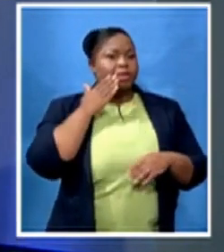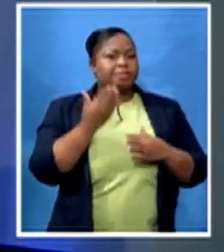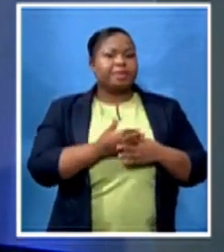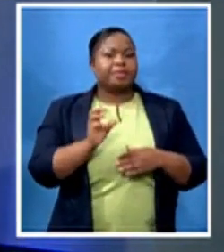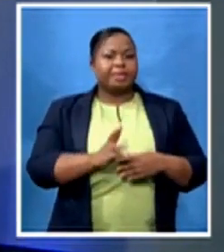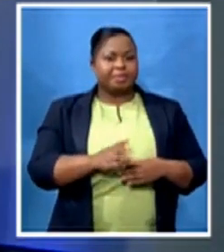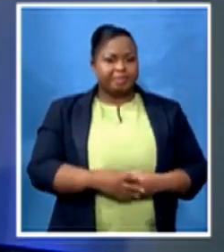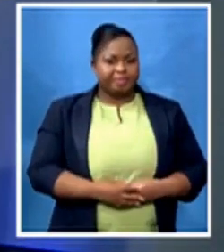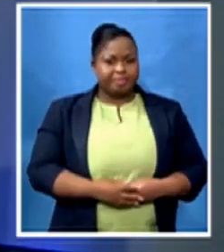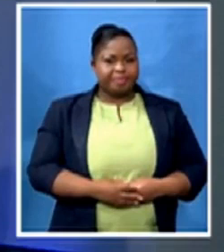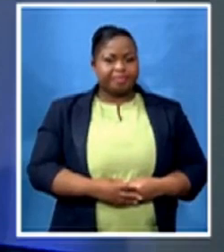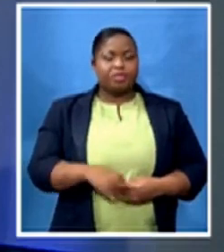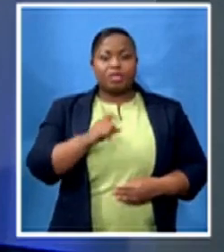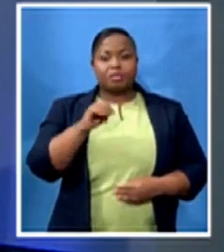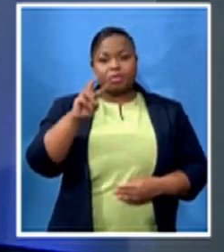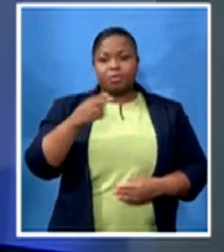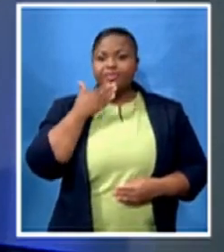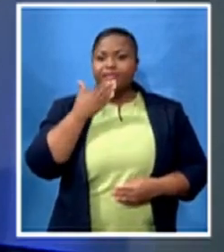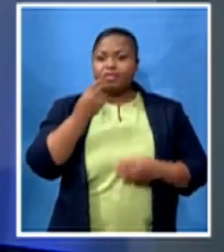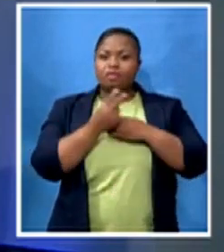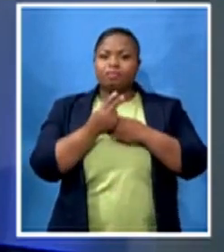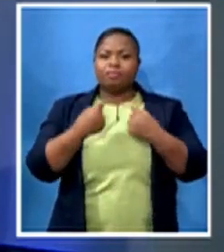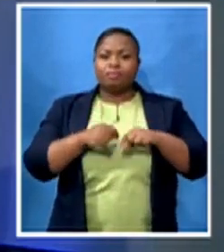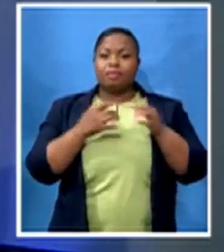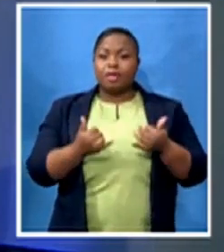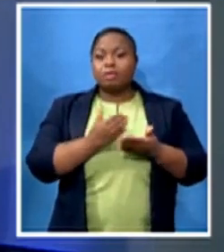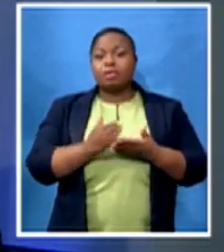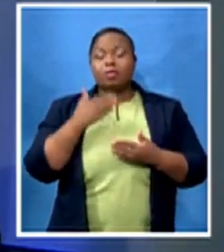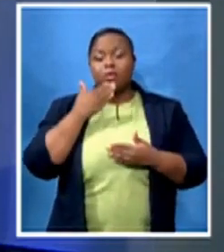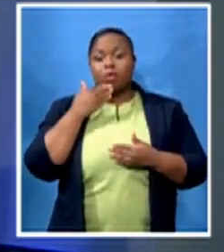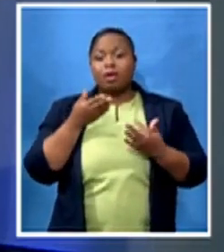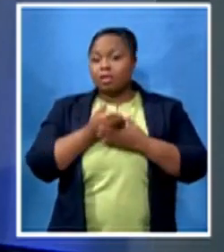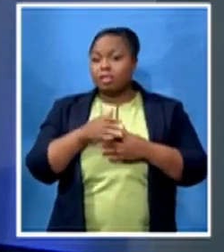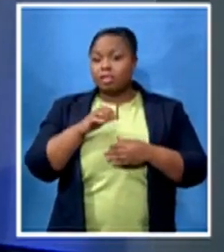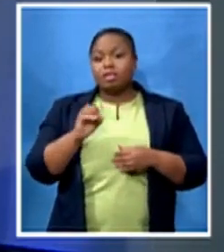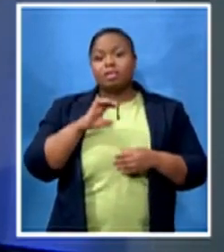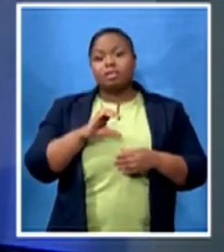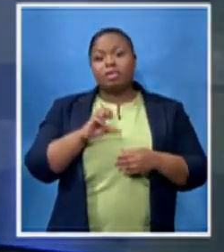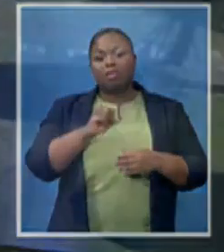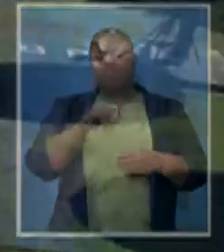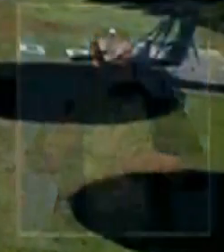much indeed for joining us. For those who have access to SABC News, stick around, get you more news next.